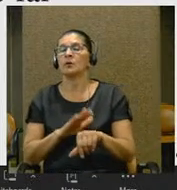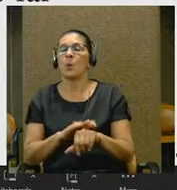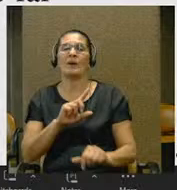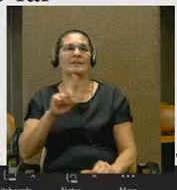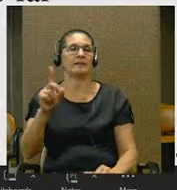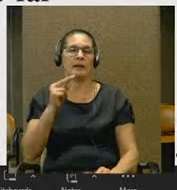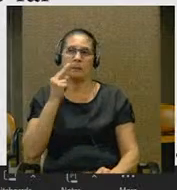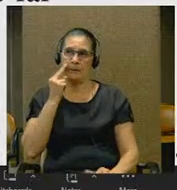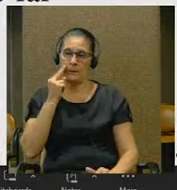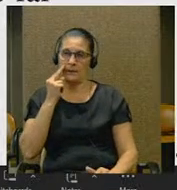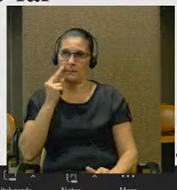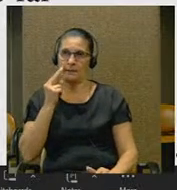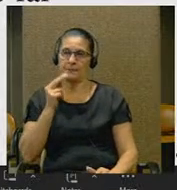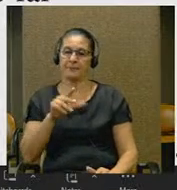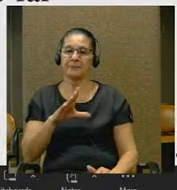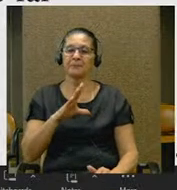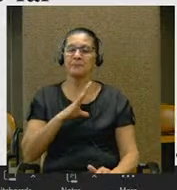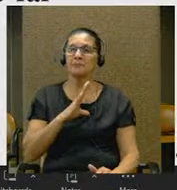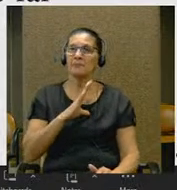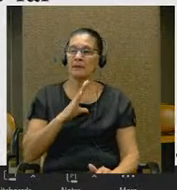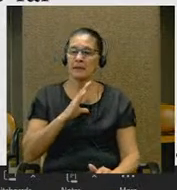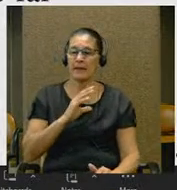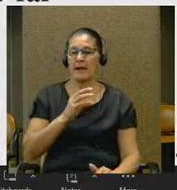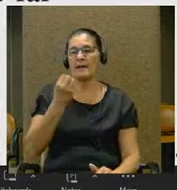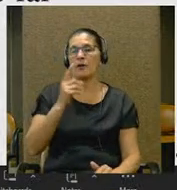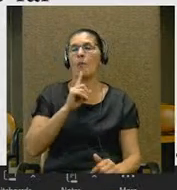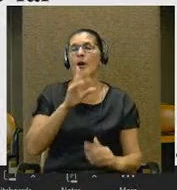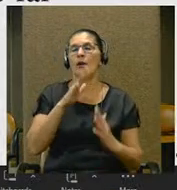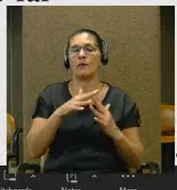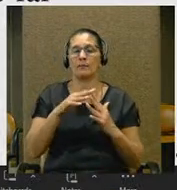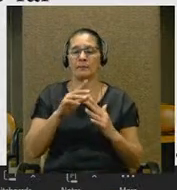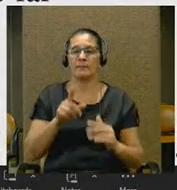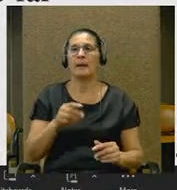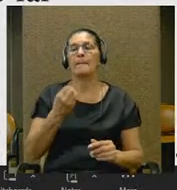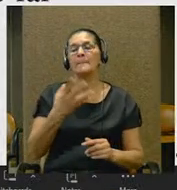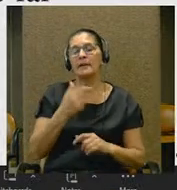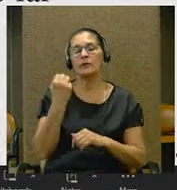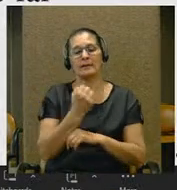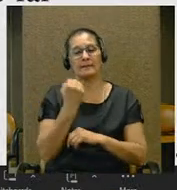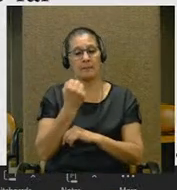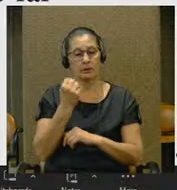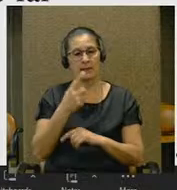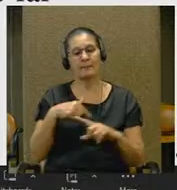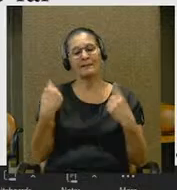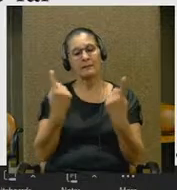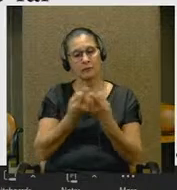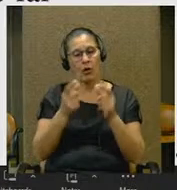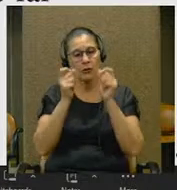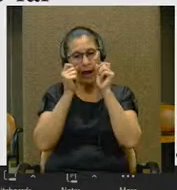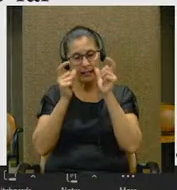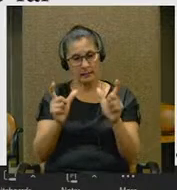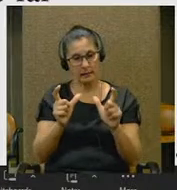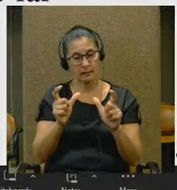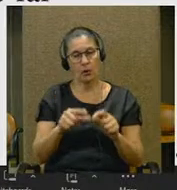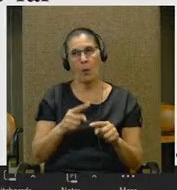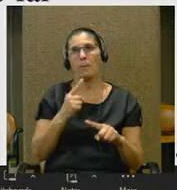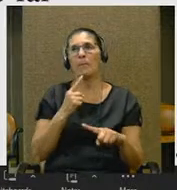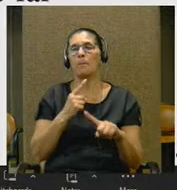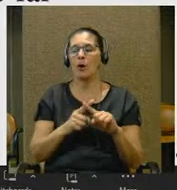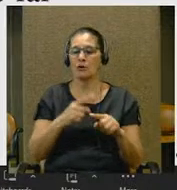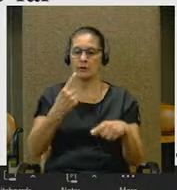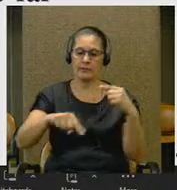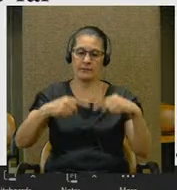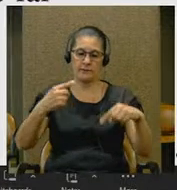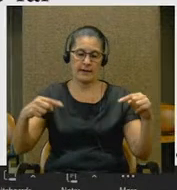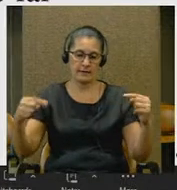But it is important that you are going to want to pay attention to some of the diversion potentially, and also who's